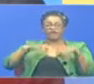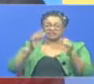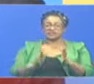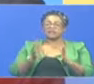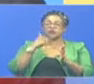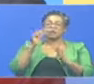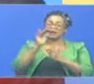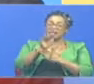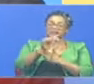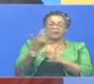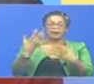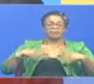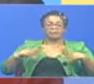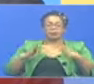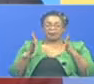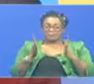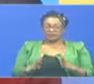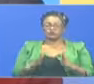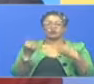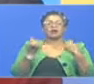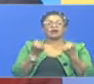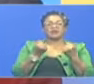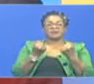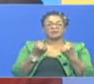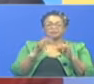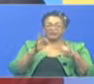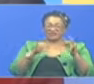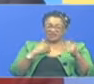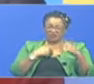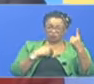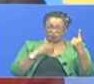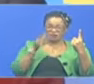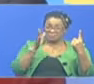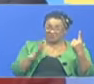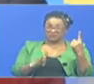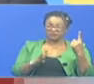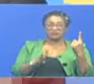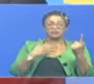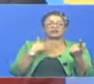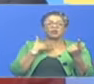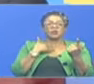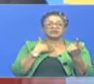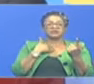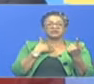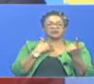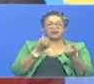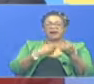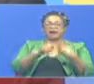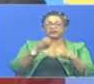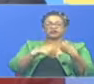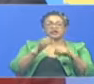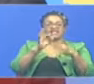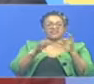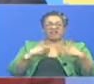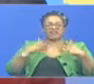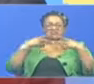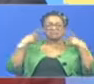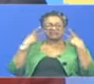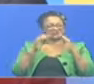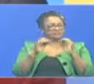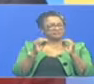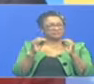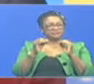their personal cars, even if there is only one person, they want to take action against them if they do not have a mask. Is it a must